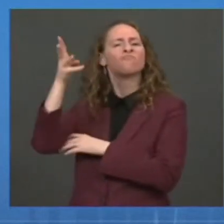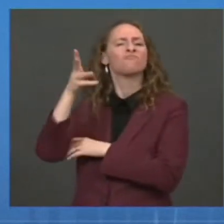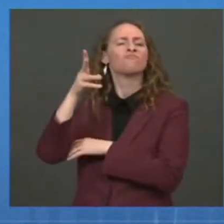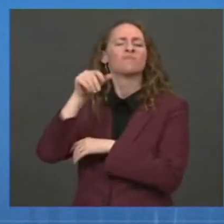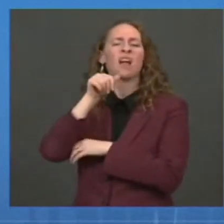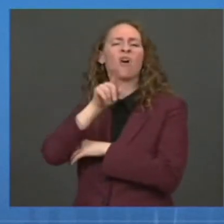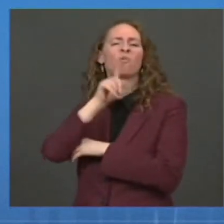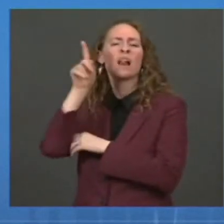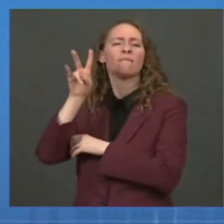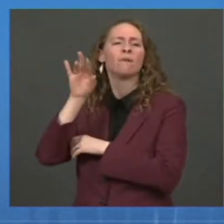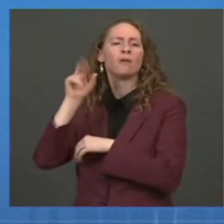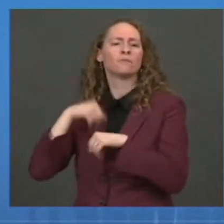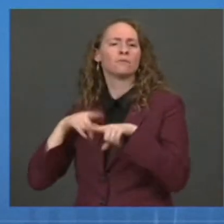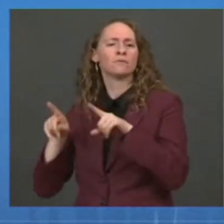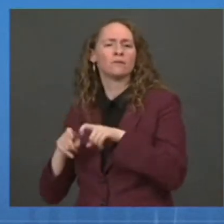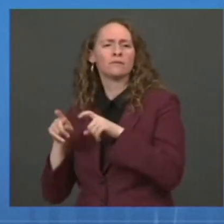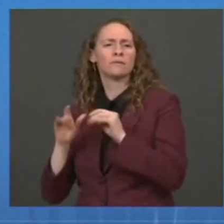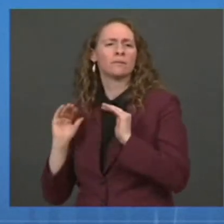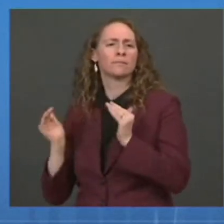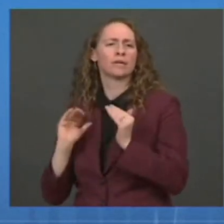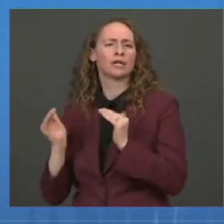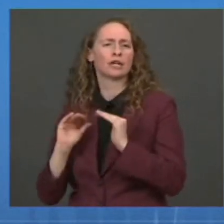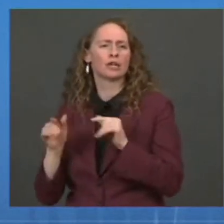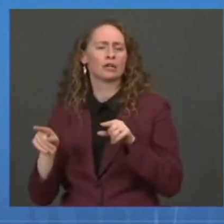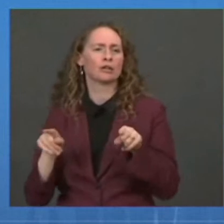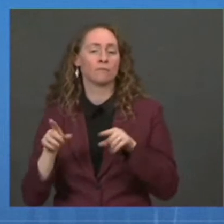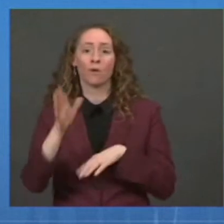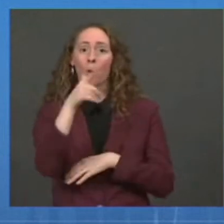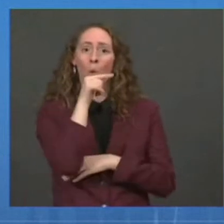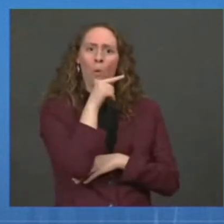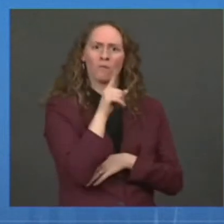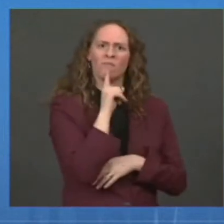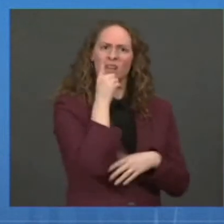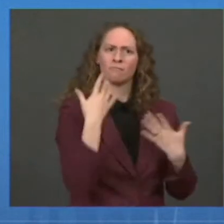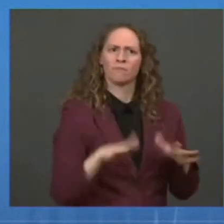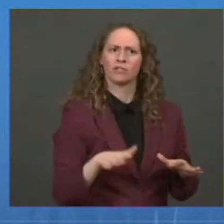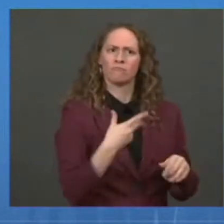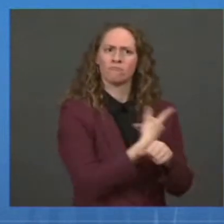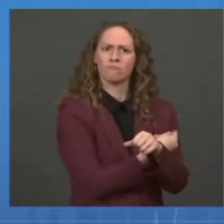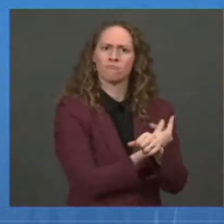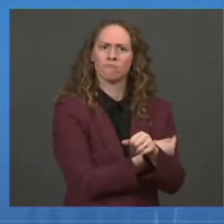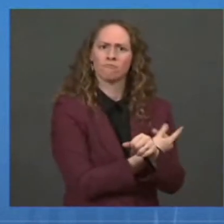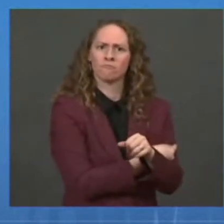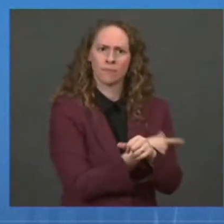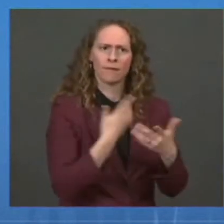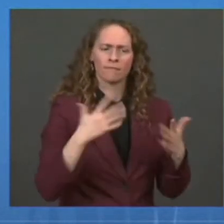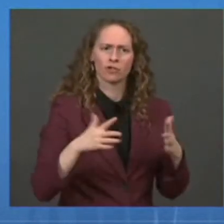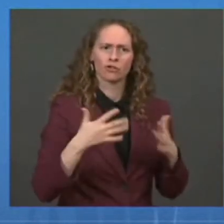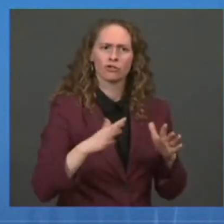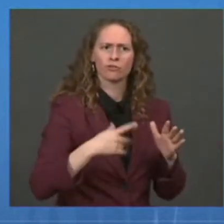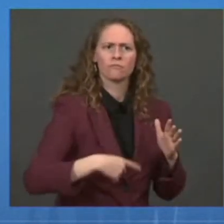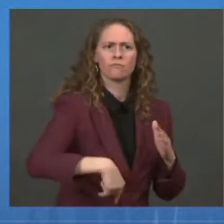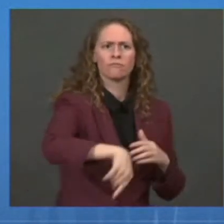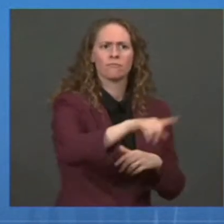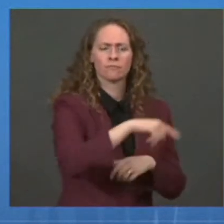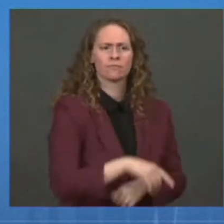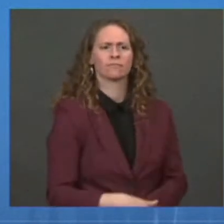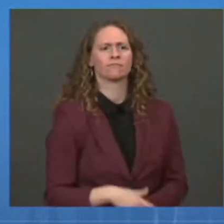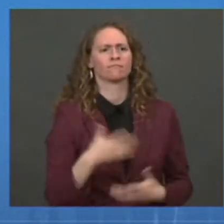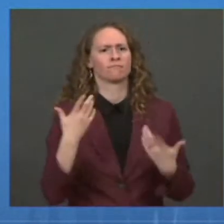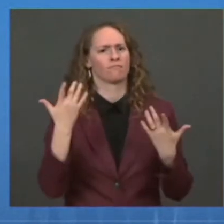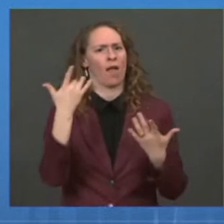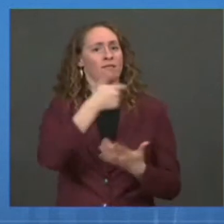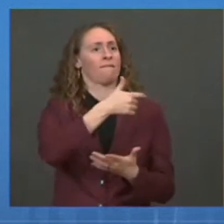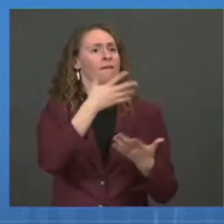vaccinated, people who have convalescent plasma or monoclonal antibodies, and you measure the capability of